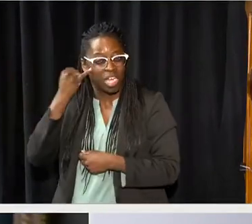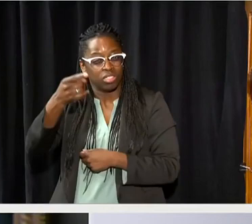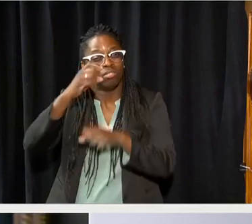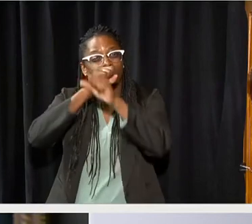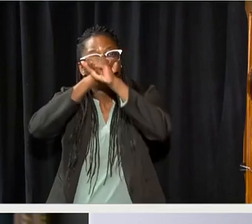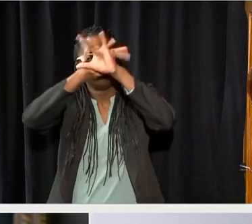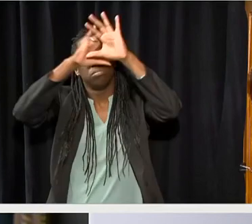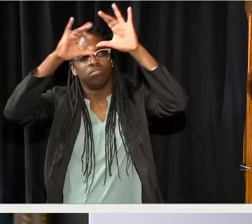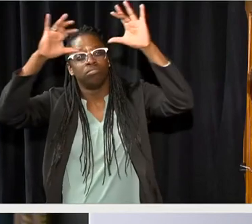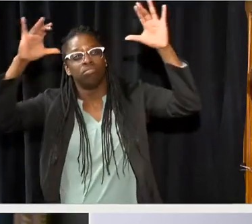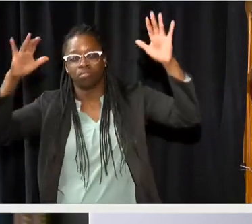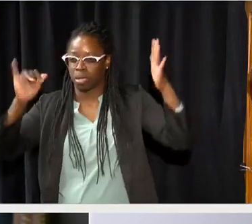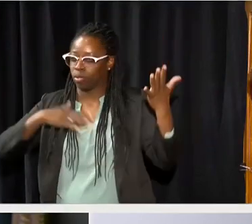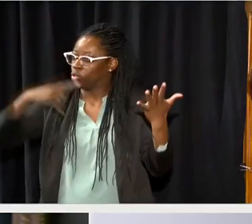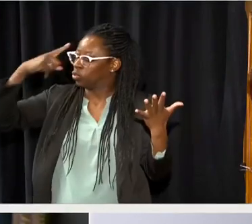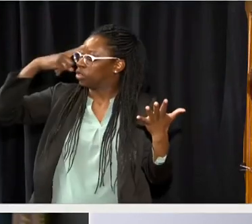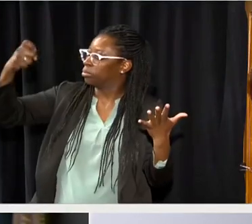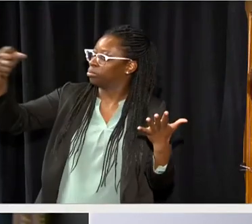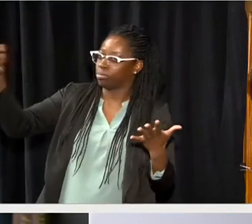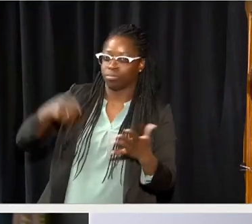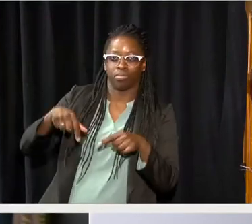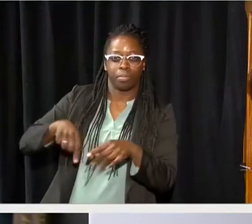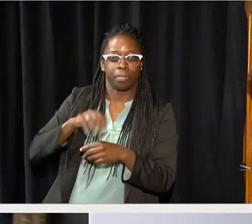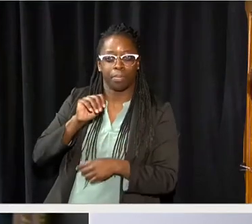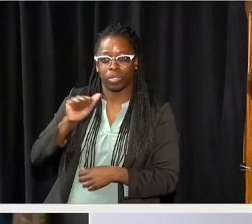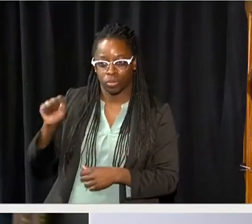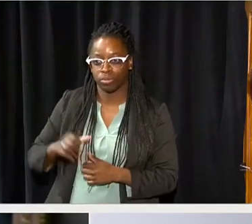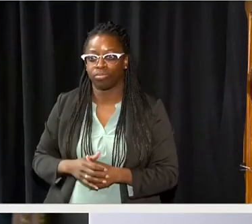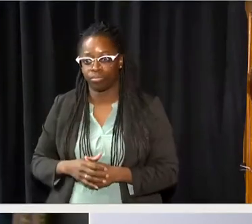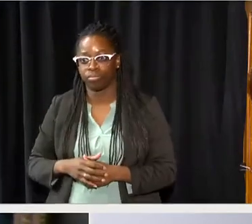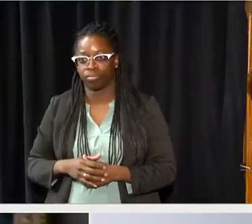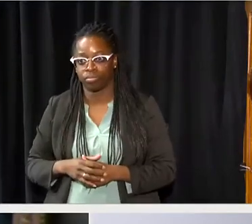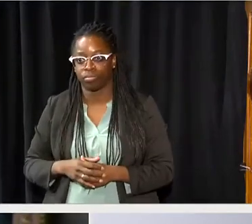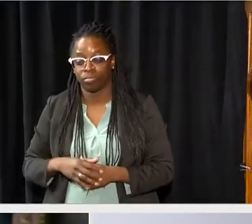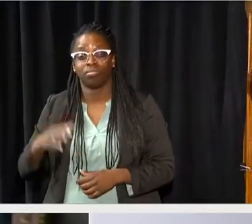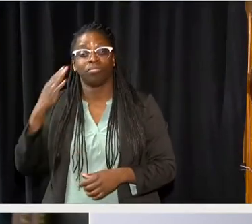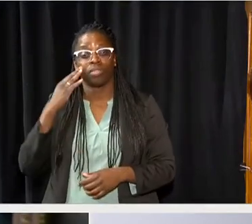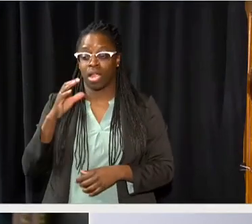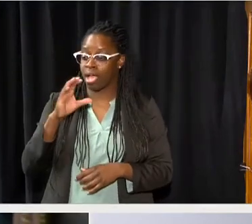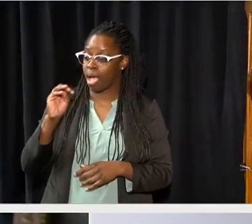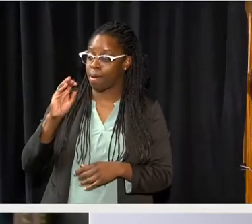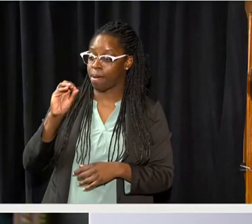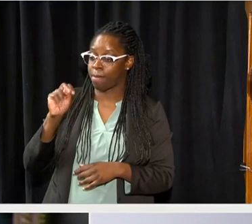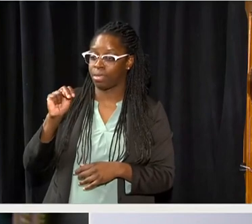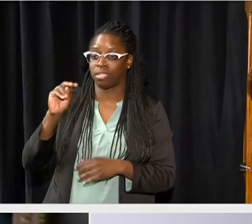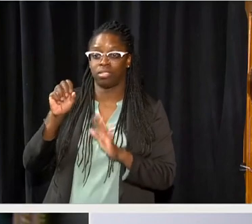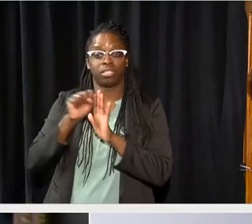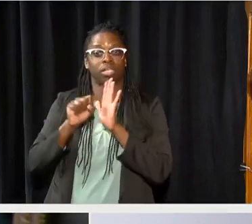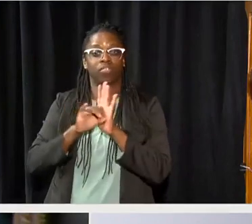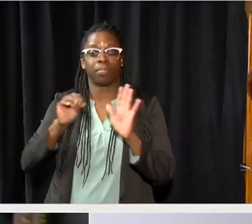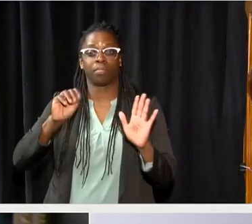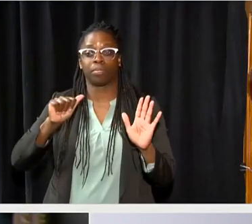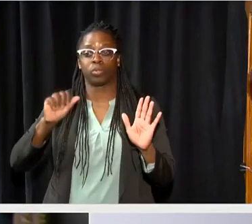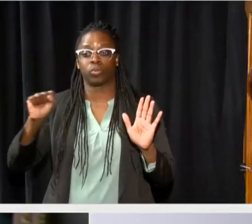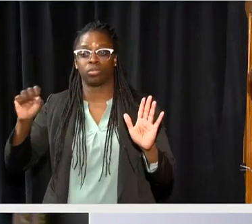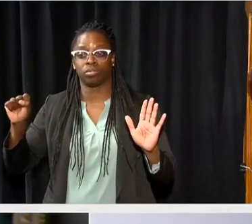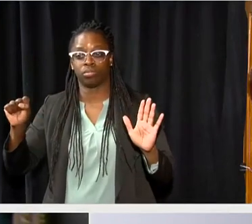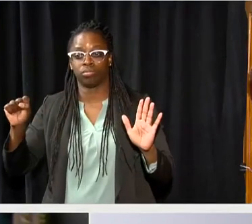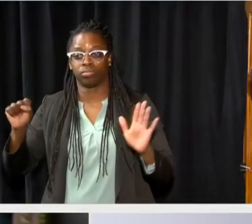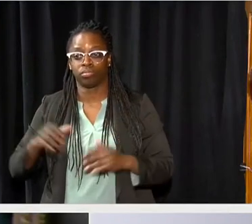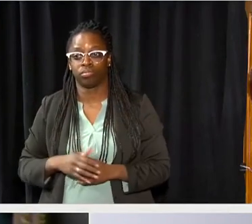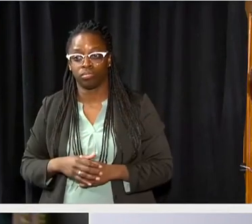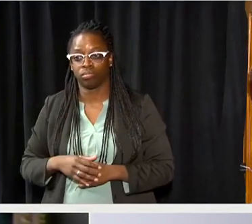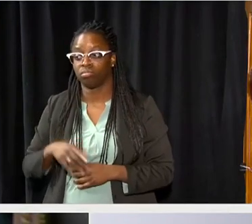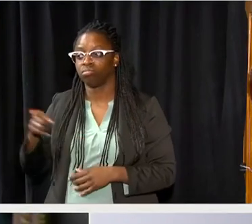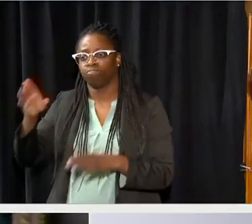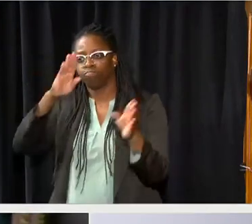to life. I think about Commonwealth Fusion, a clean energy innovator started at MIT.